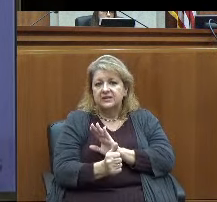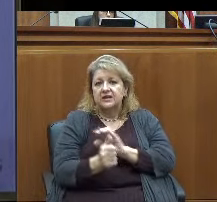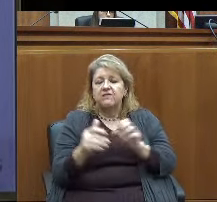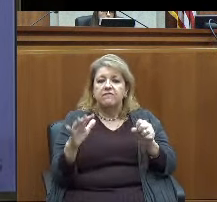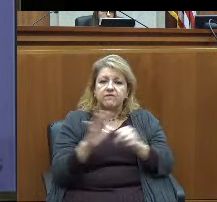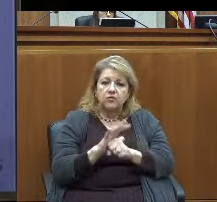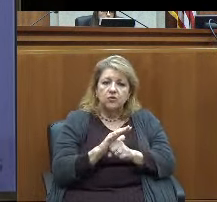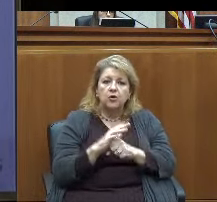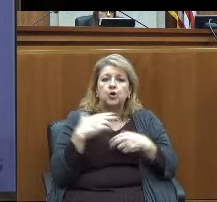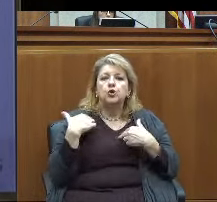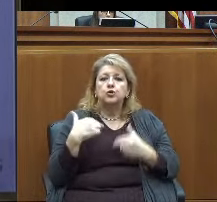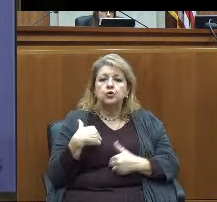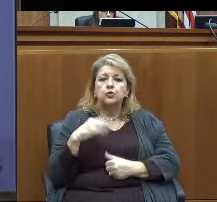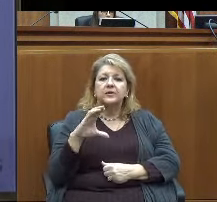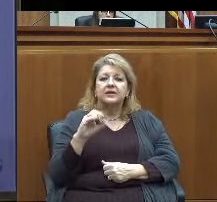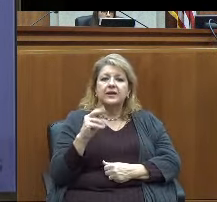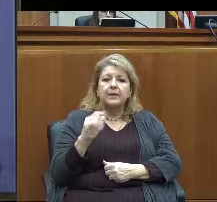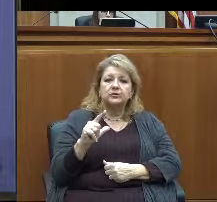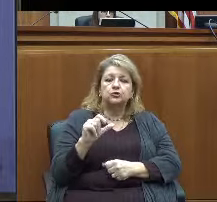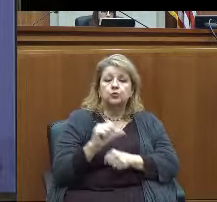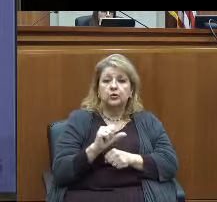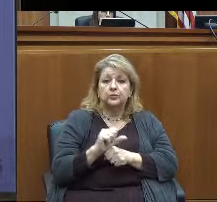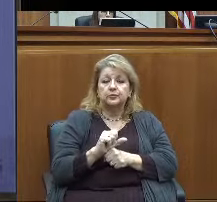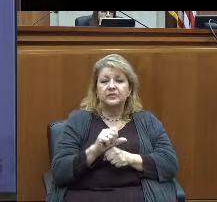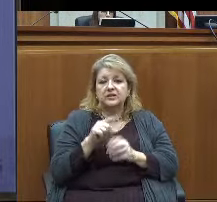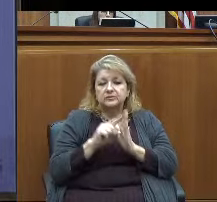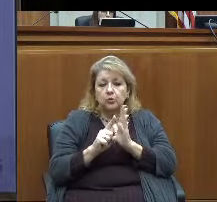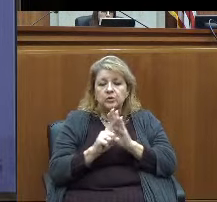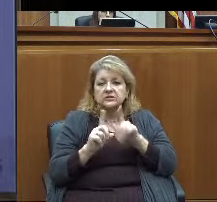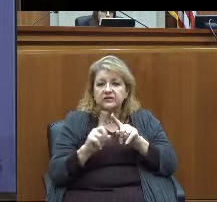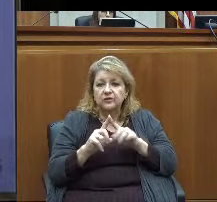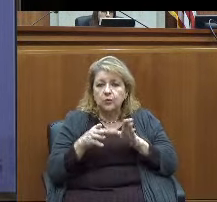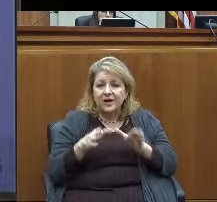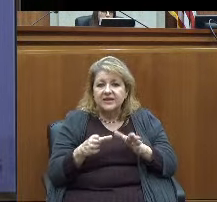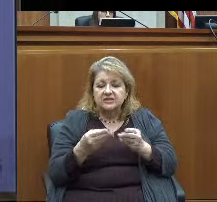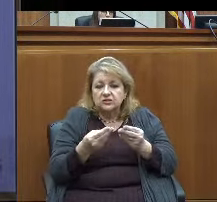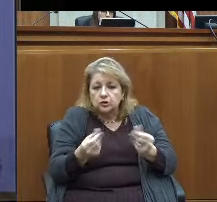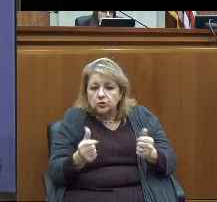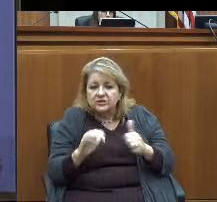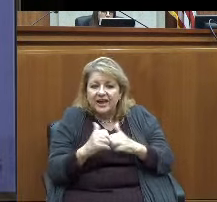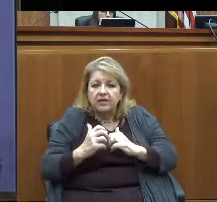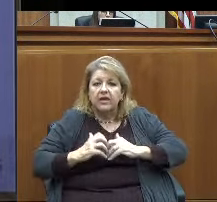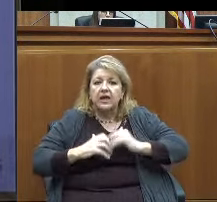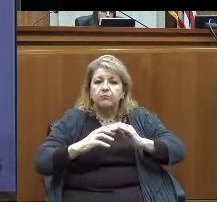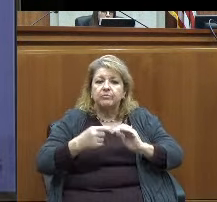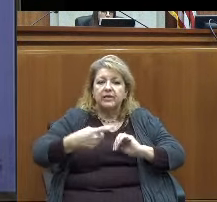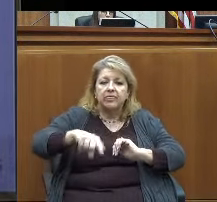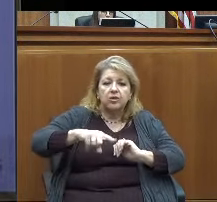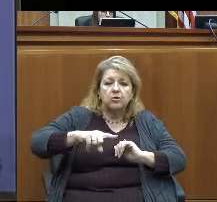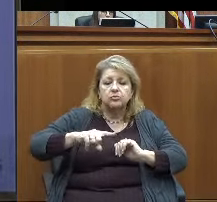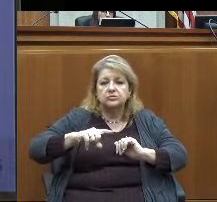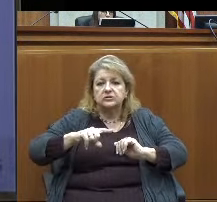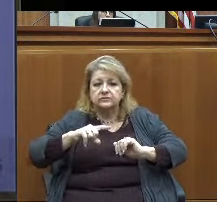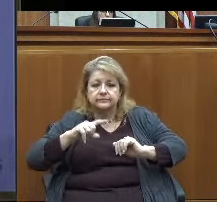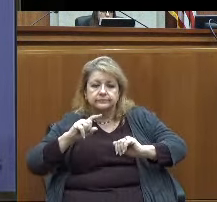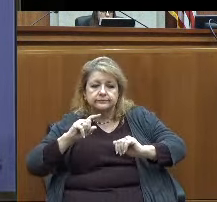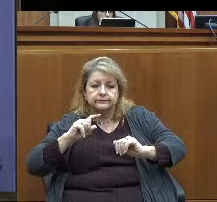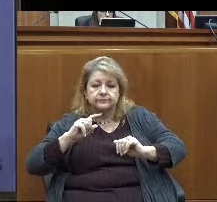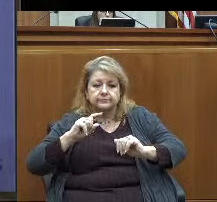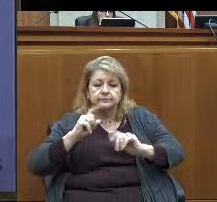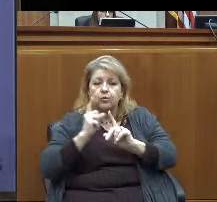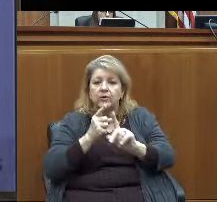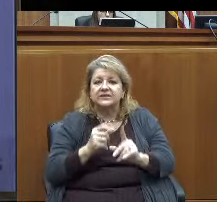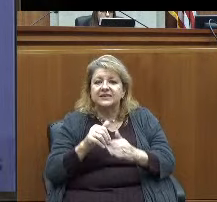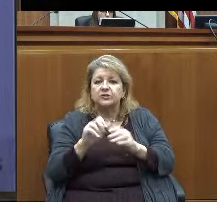work, also exploring innovative solutions and how they can implement those solutions in their system. We now have had over